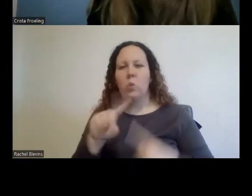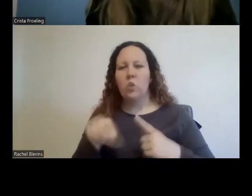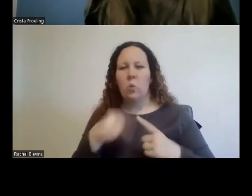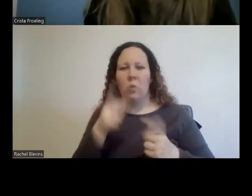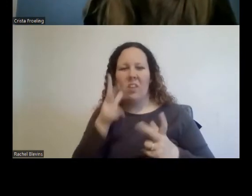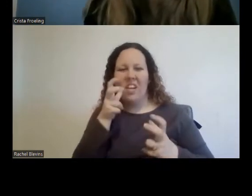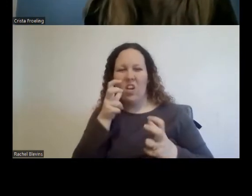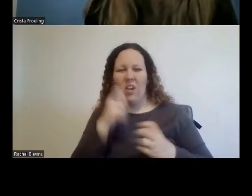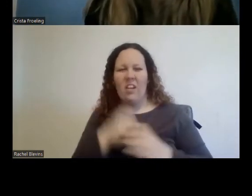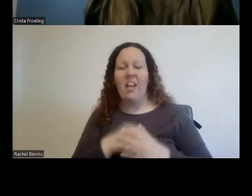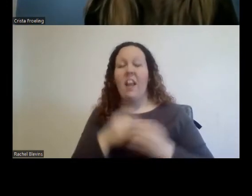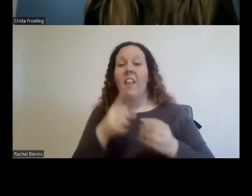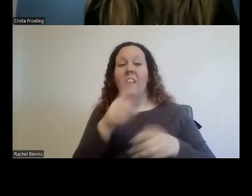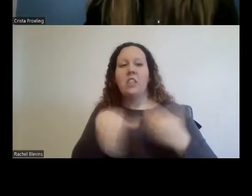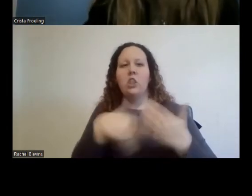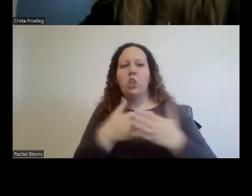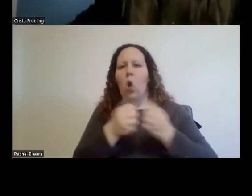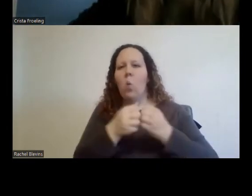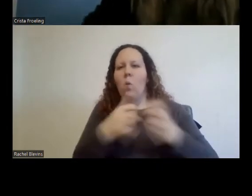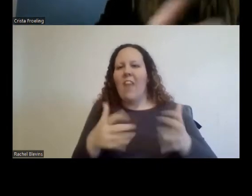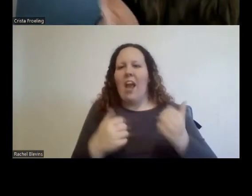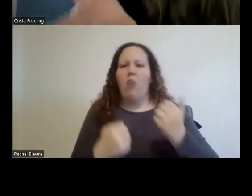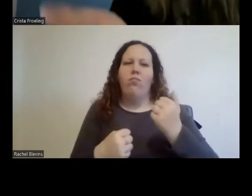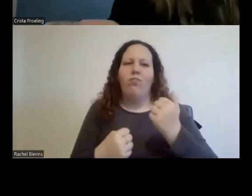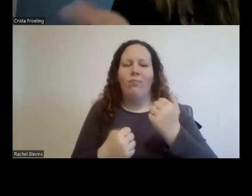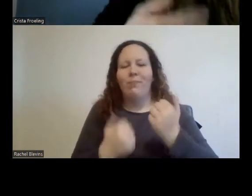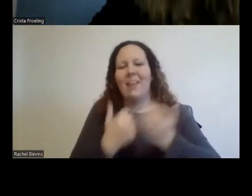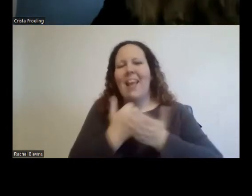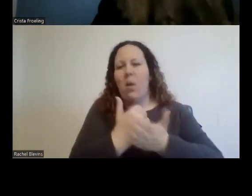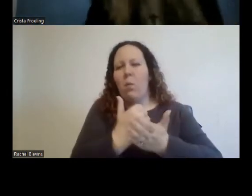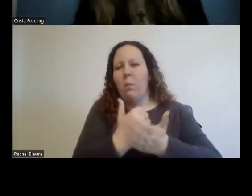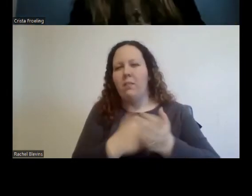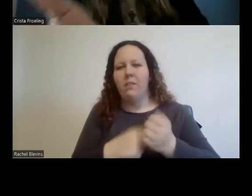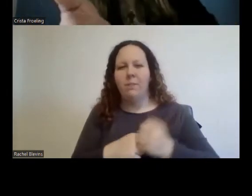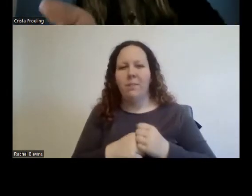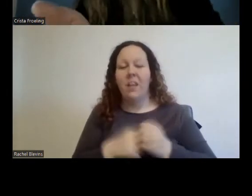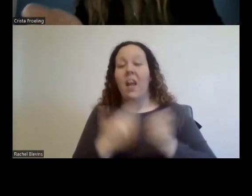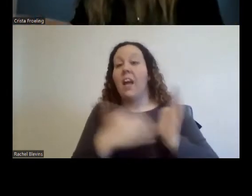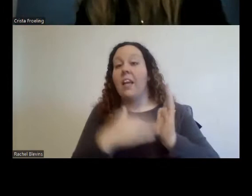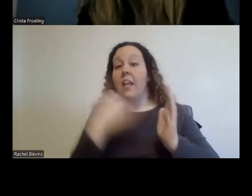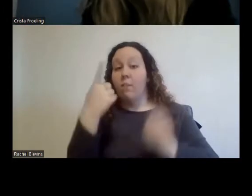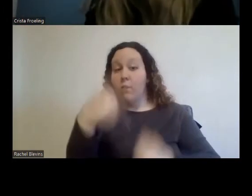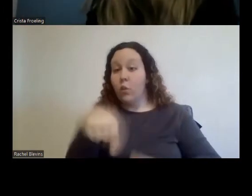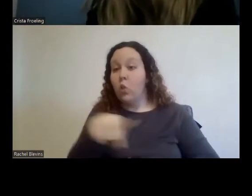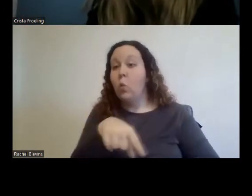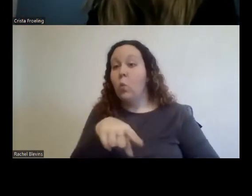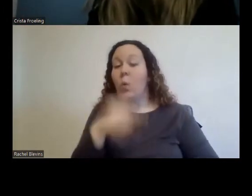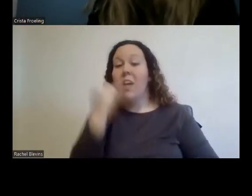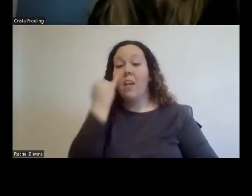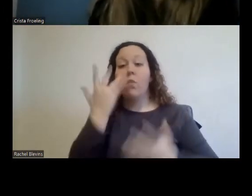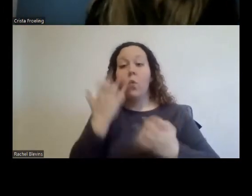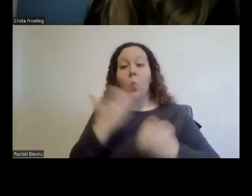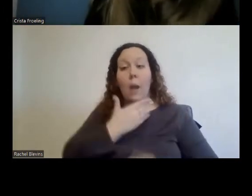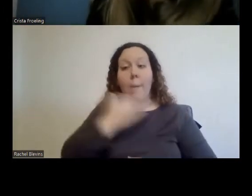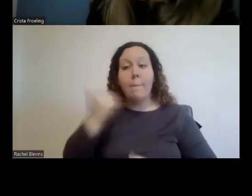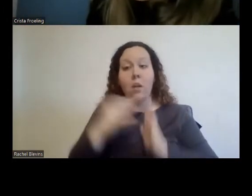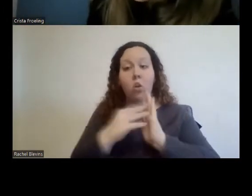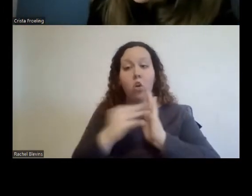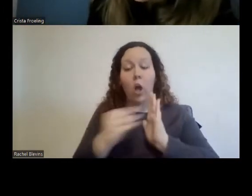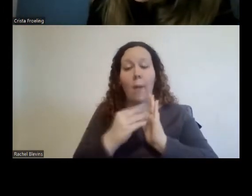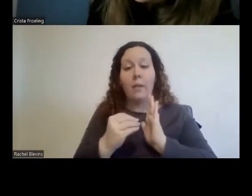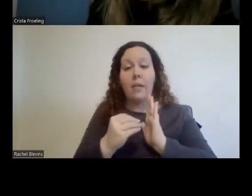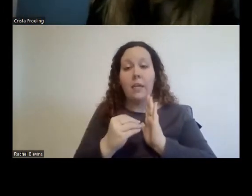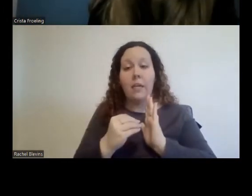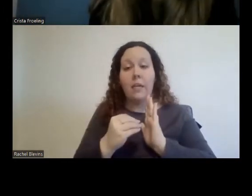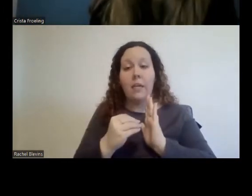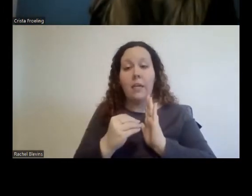unaided. And then again, this is for you. And if you want a better copy, it's Success